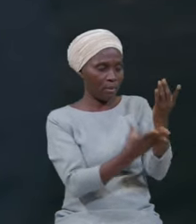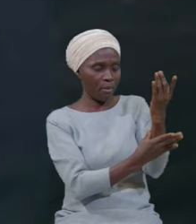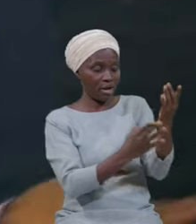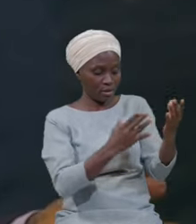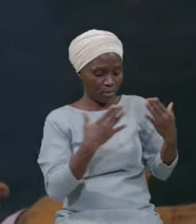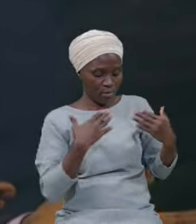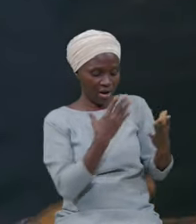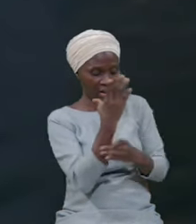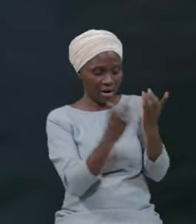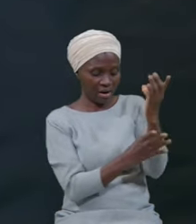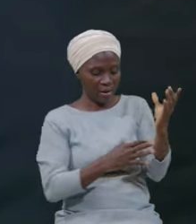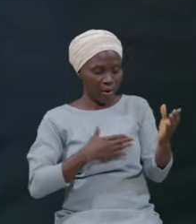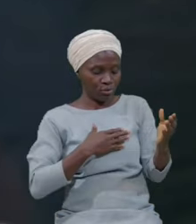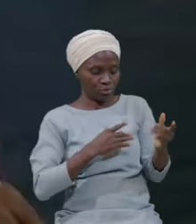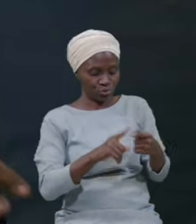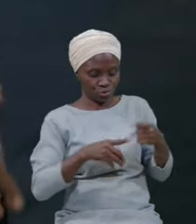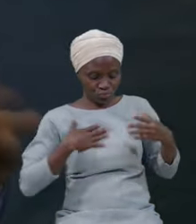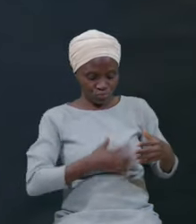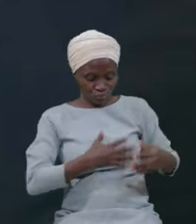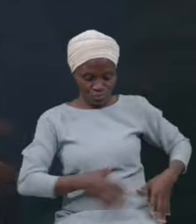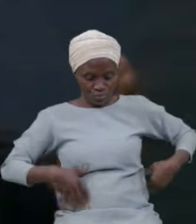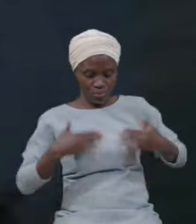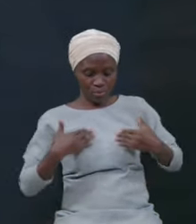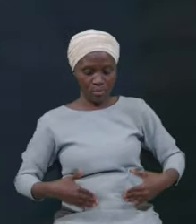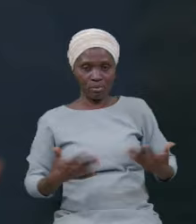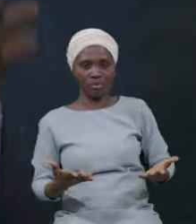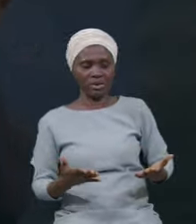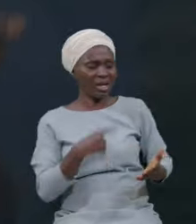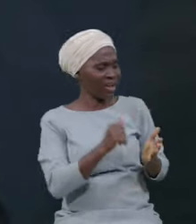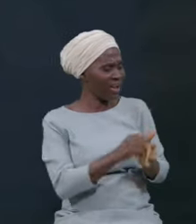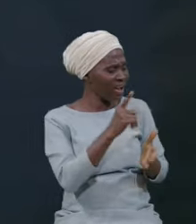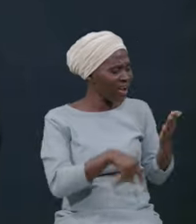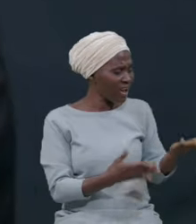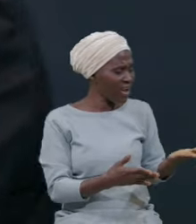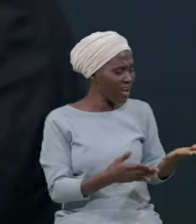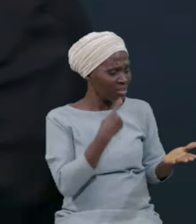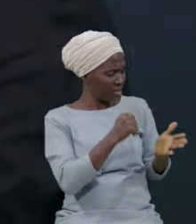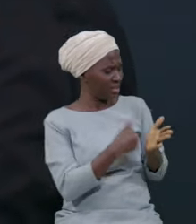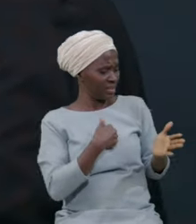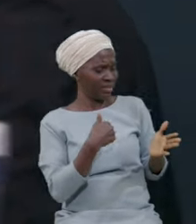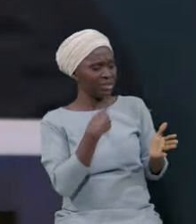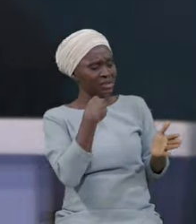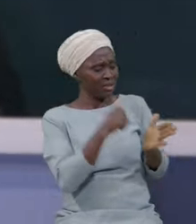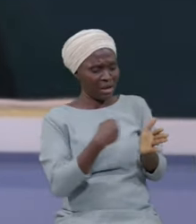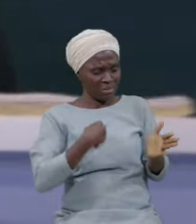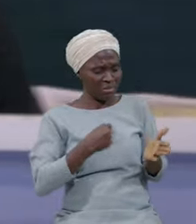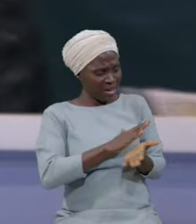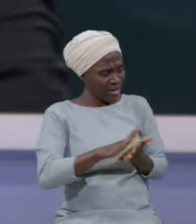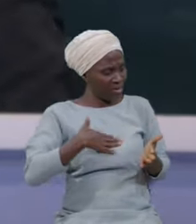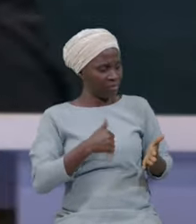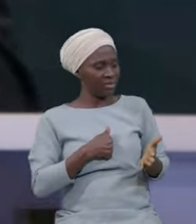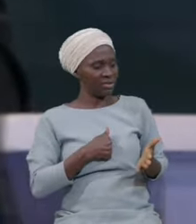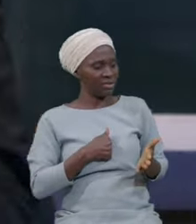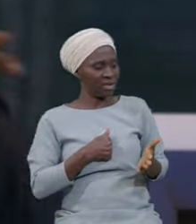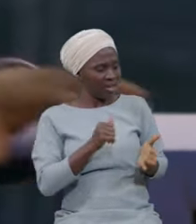to be washed and to be made clean. So that's why I'm doing that. No, you have to get some water so that